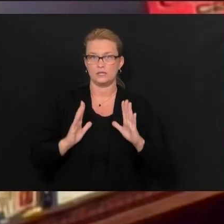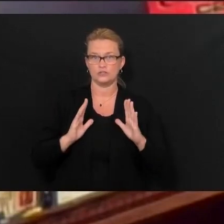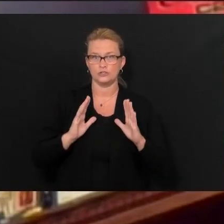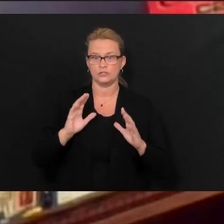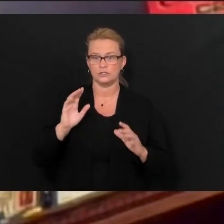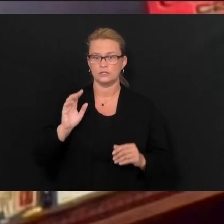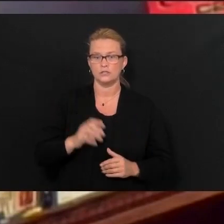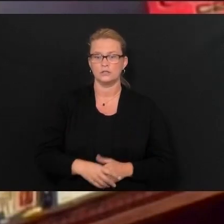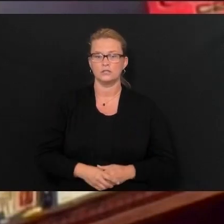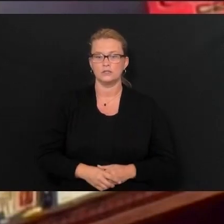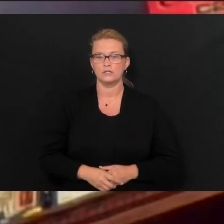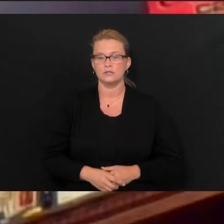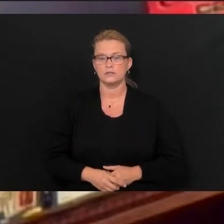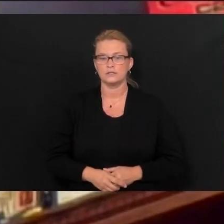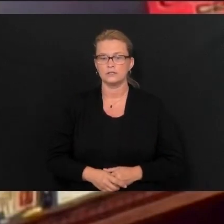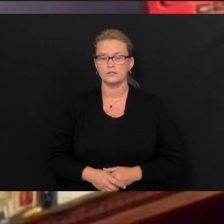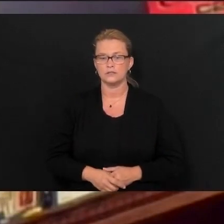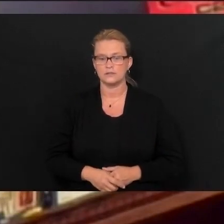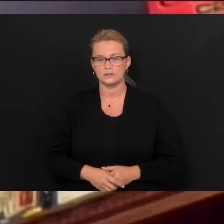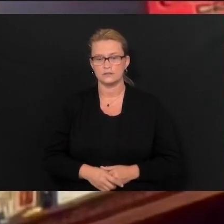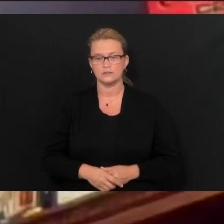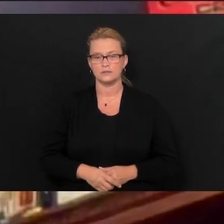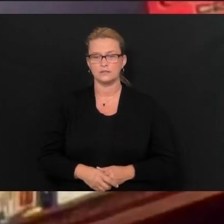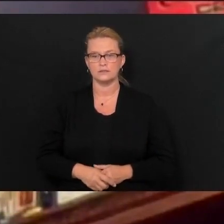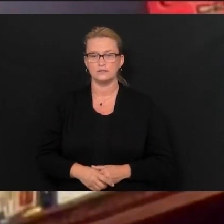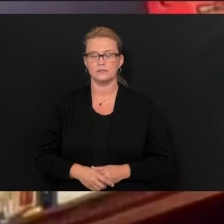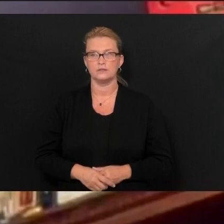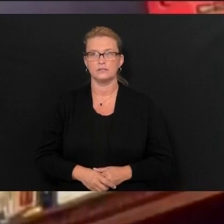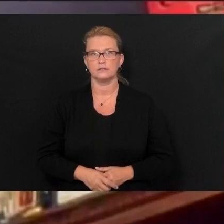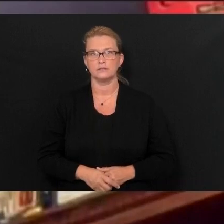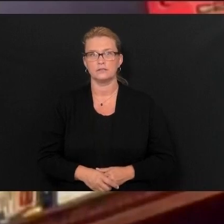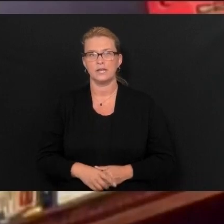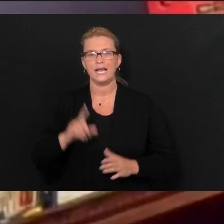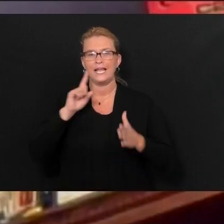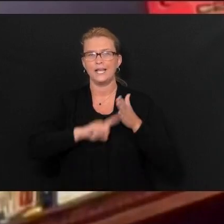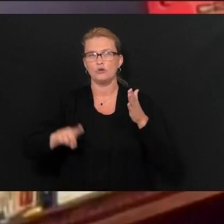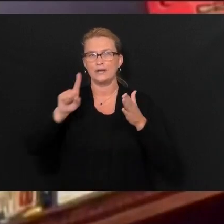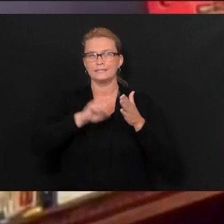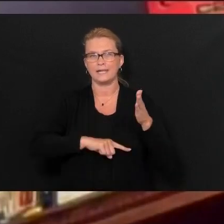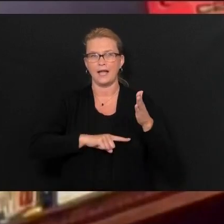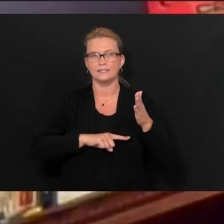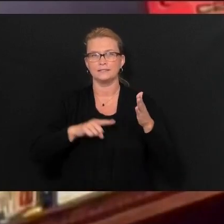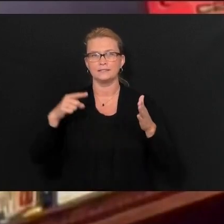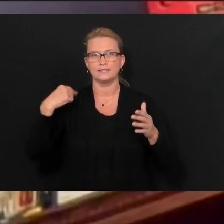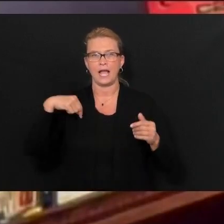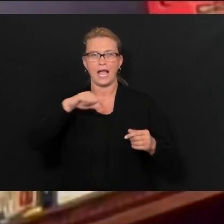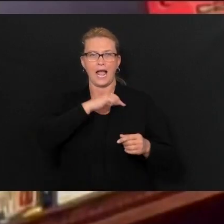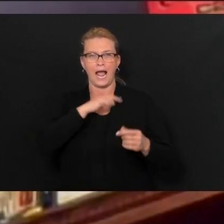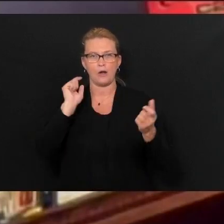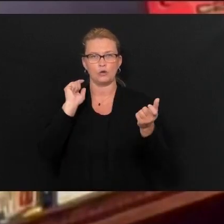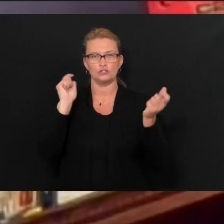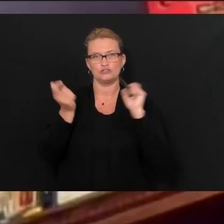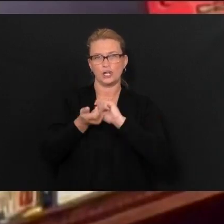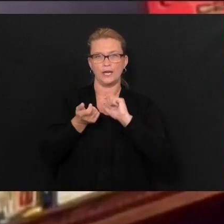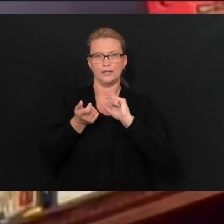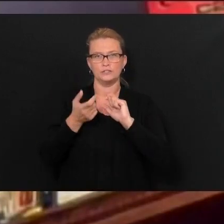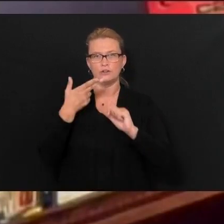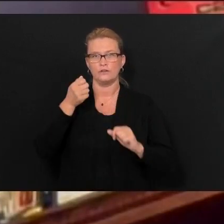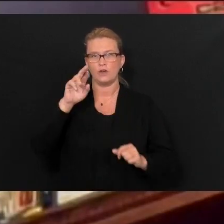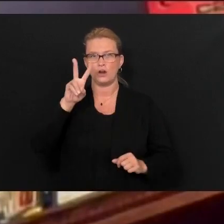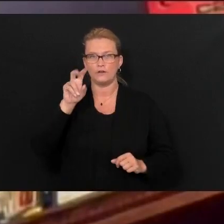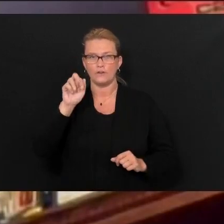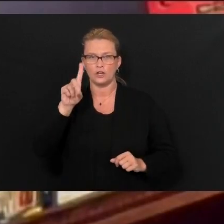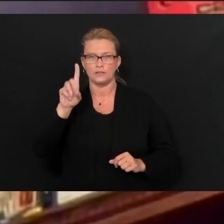TSAI, who criticizes the way we've tweaked the Harvard map.